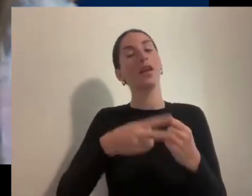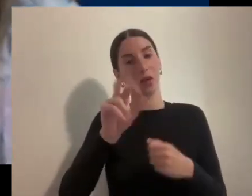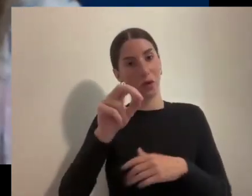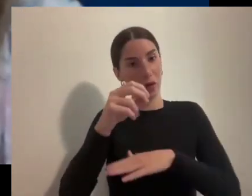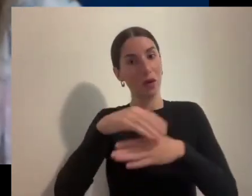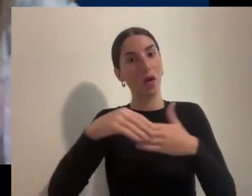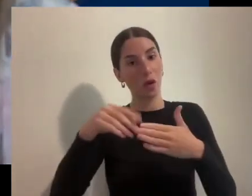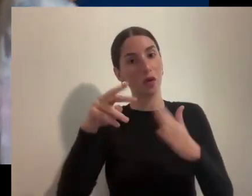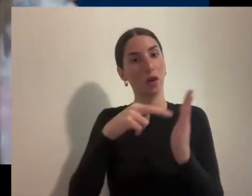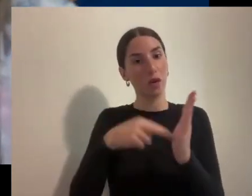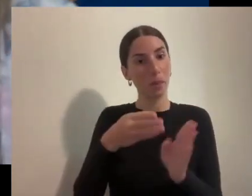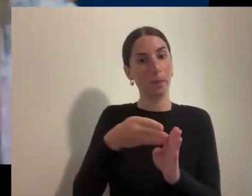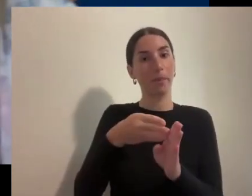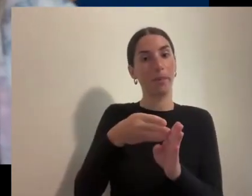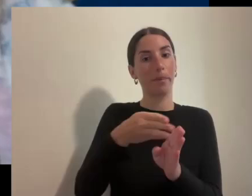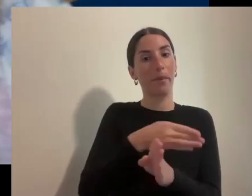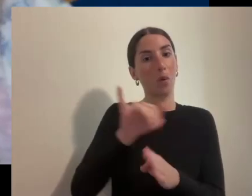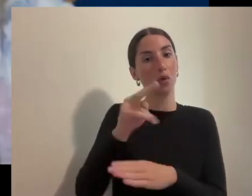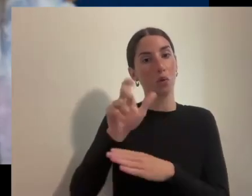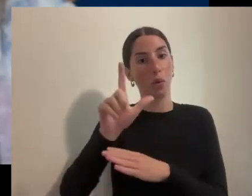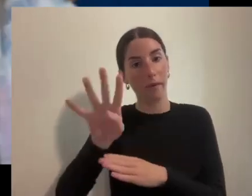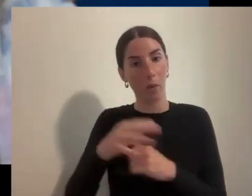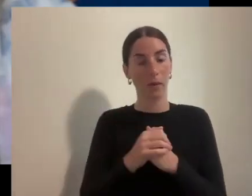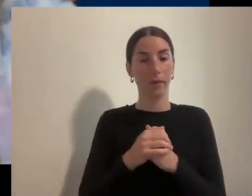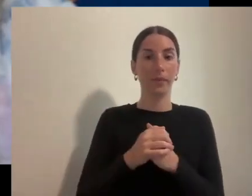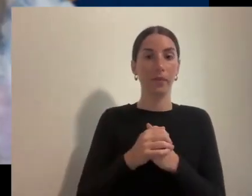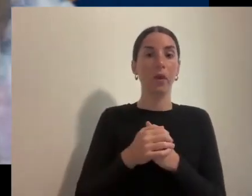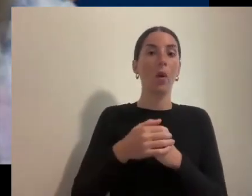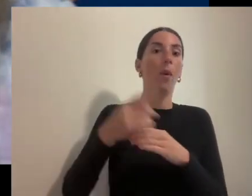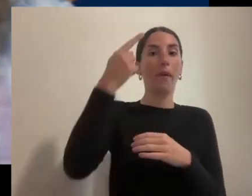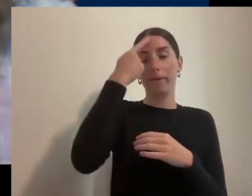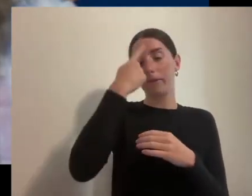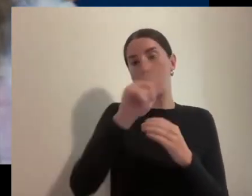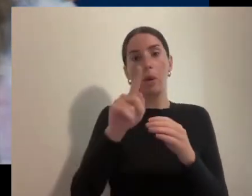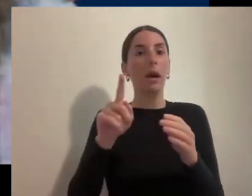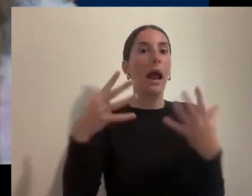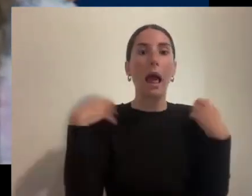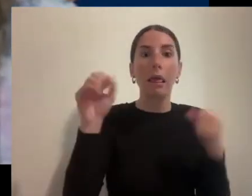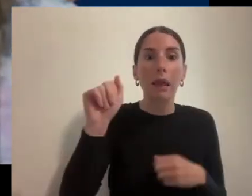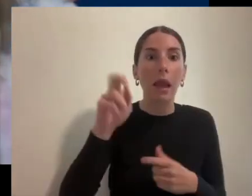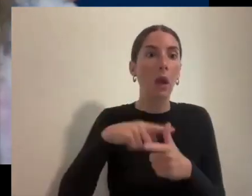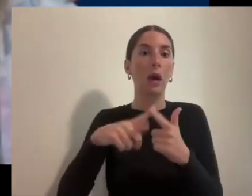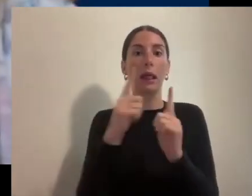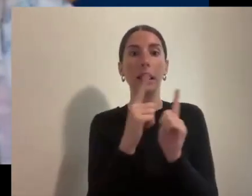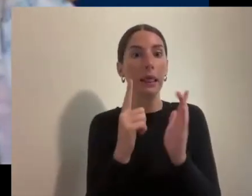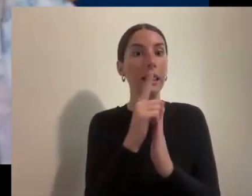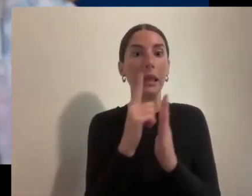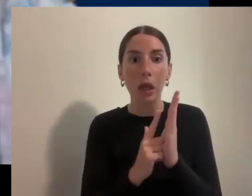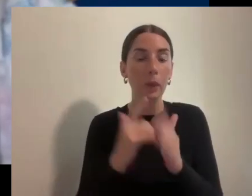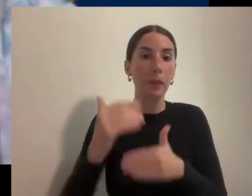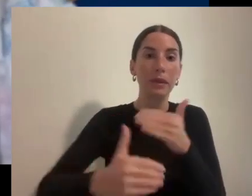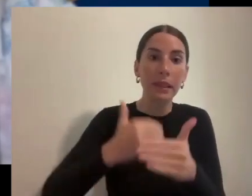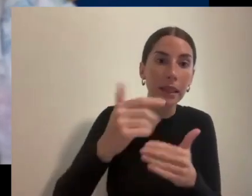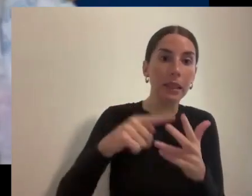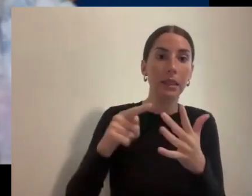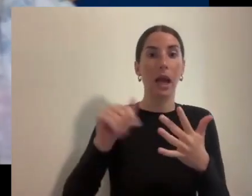24th. Specialized training for interpreting in forensic settings, including healthcare, legal proceedings, asylum